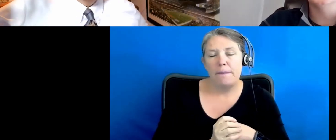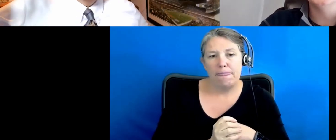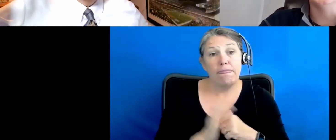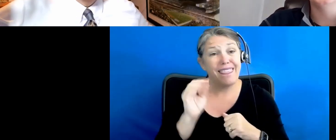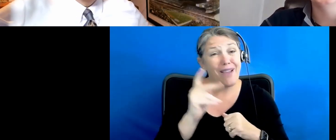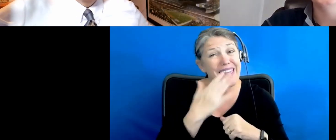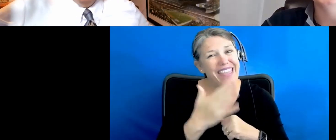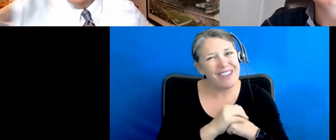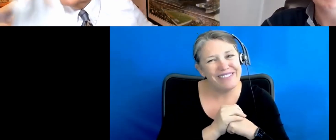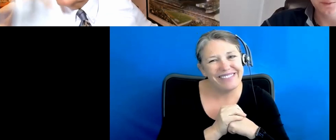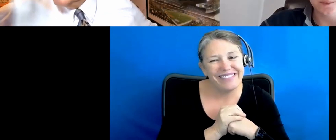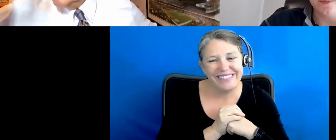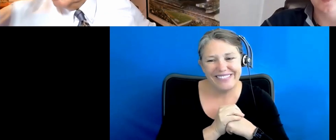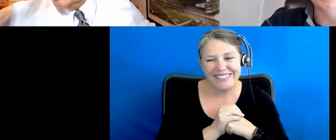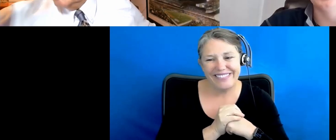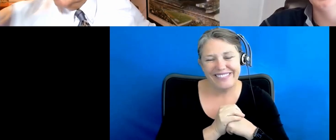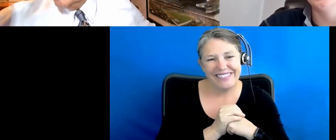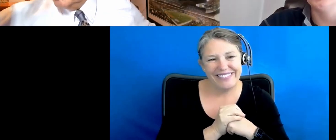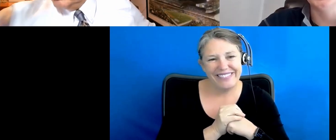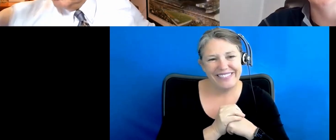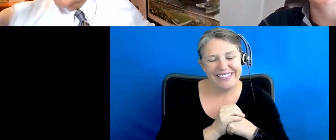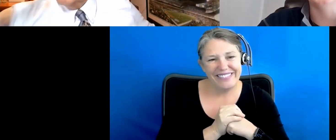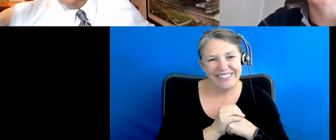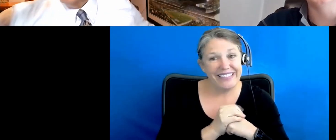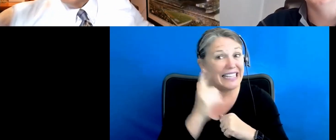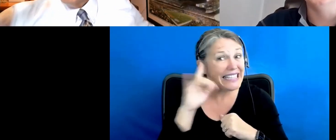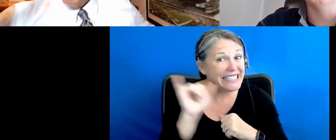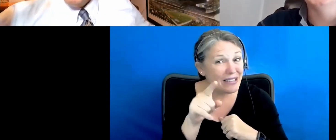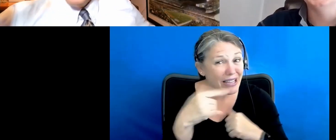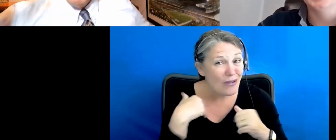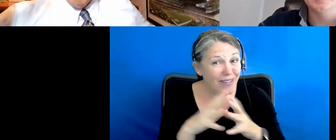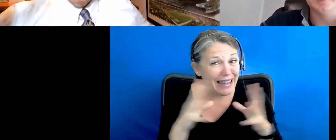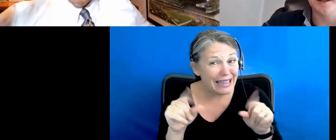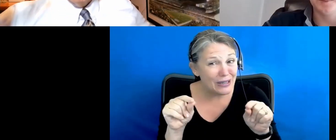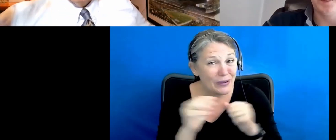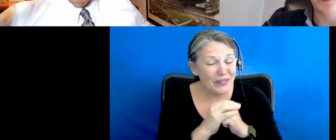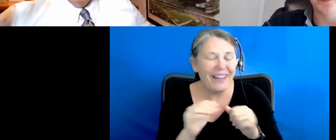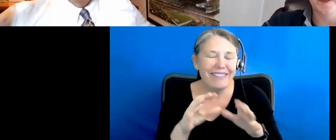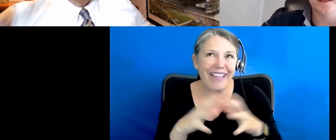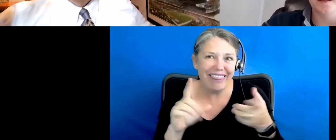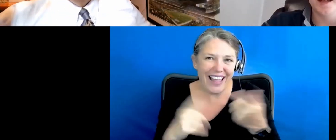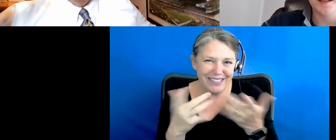Okay, thank you. It certainly sounds like you have a lot to do.